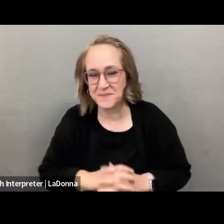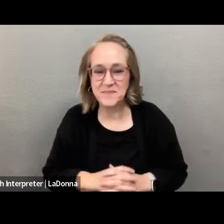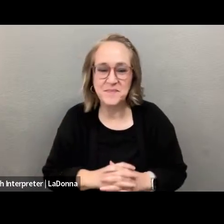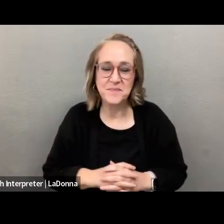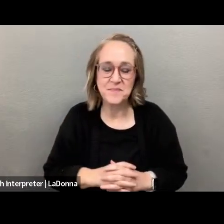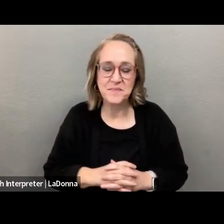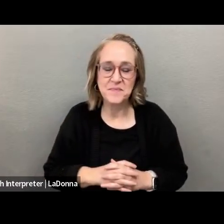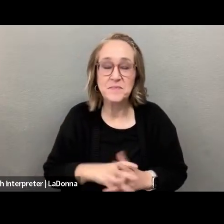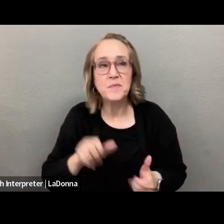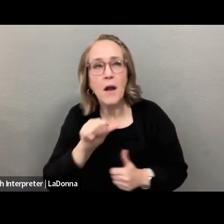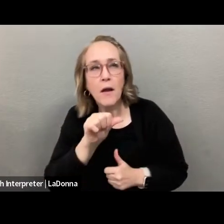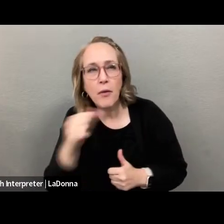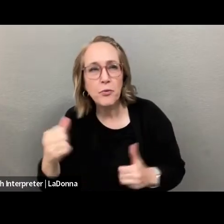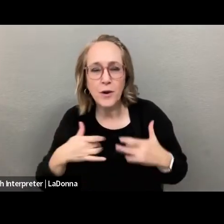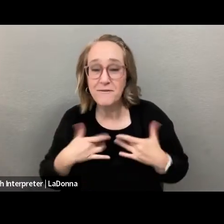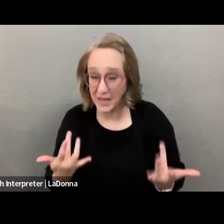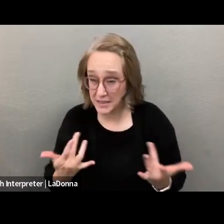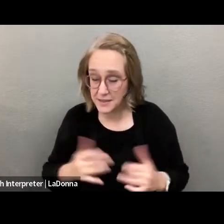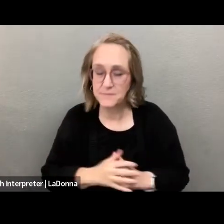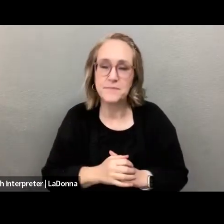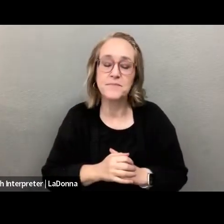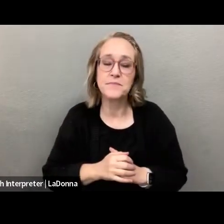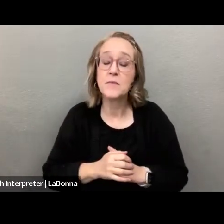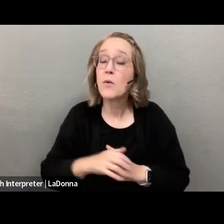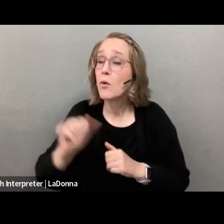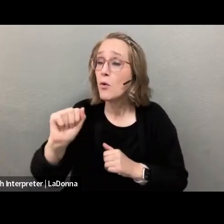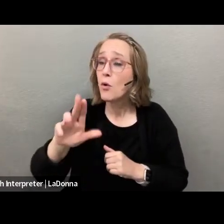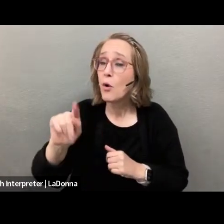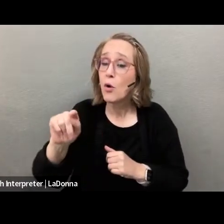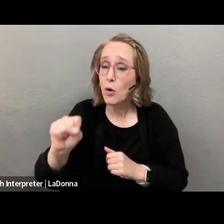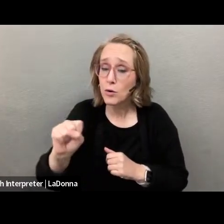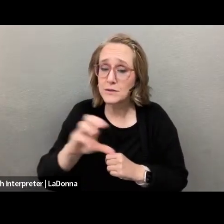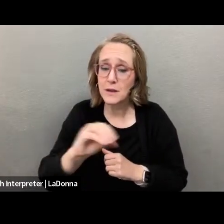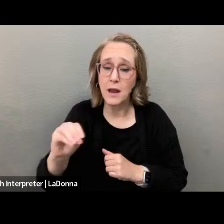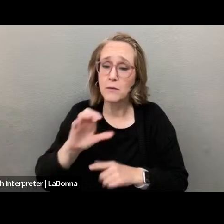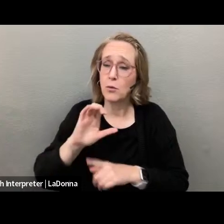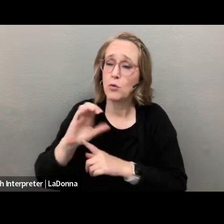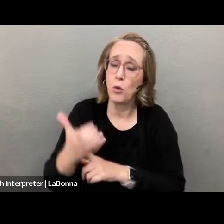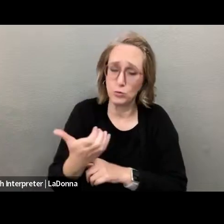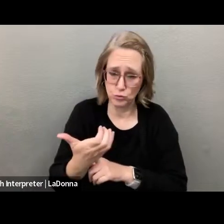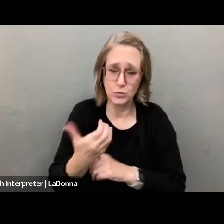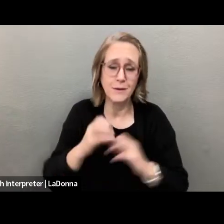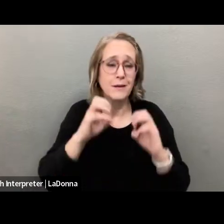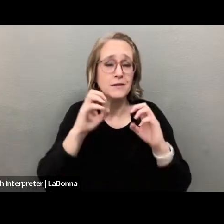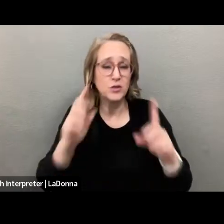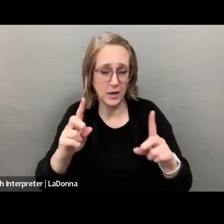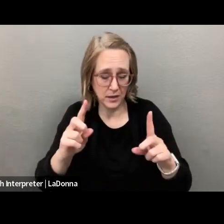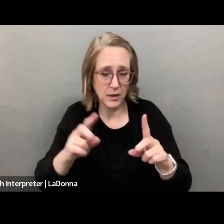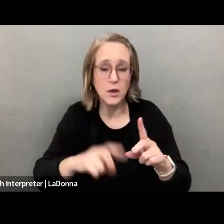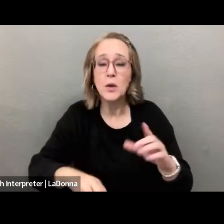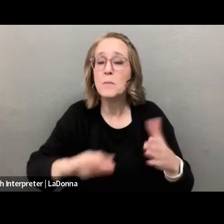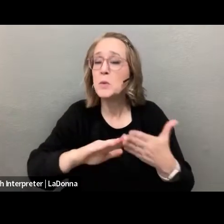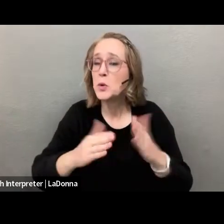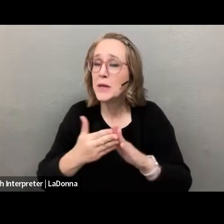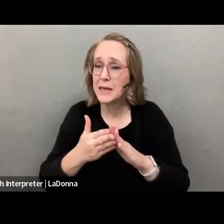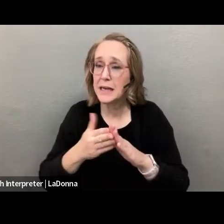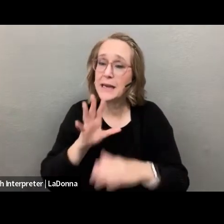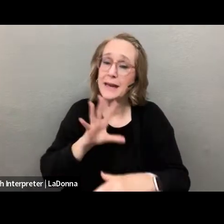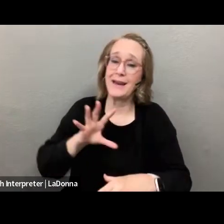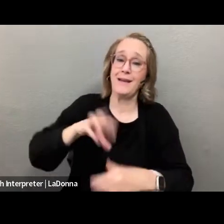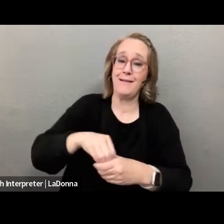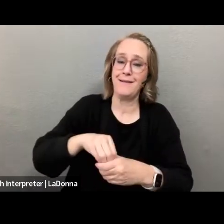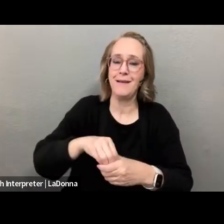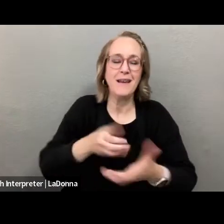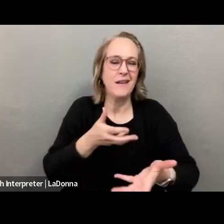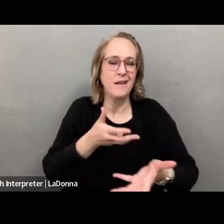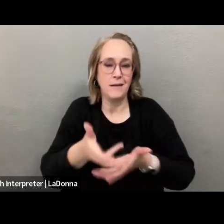the Arts and Cultural Education and Community Engagement Group. This is just a group